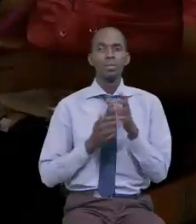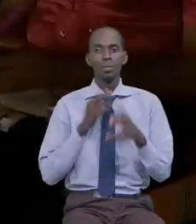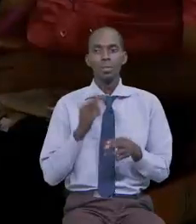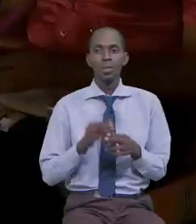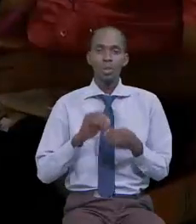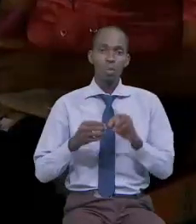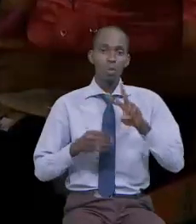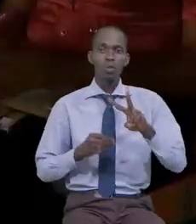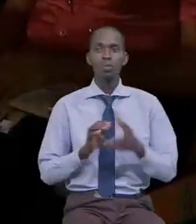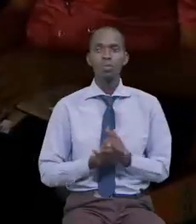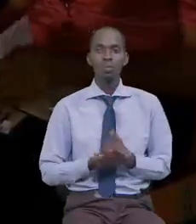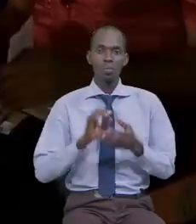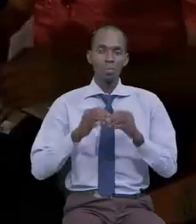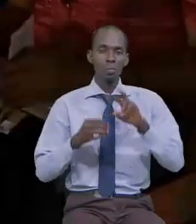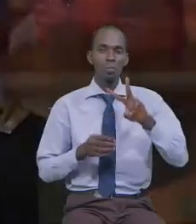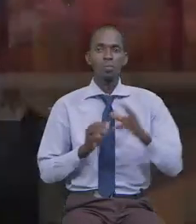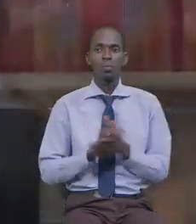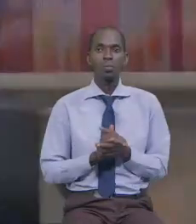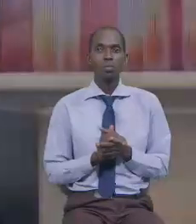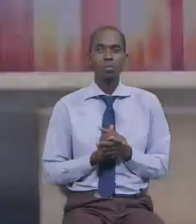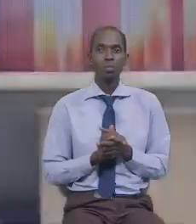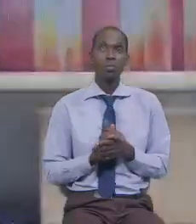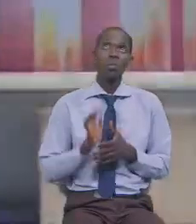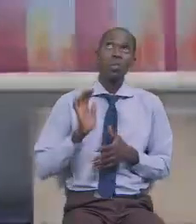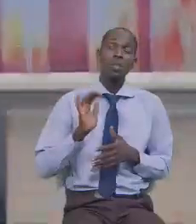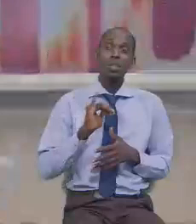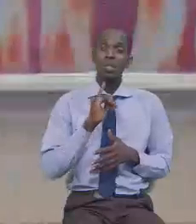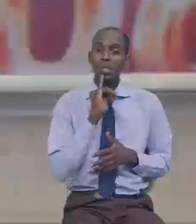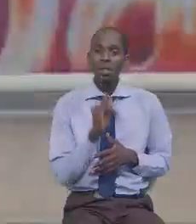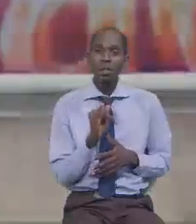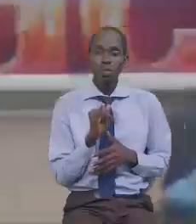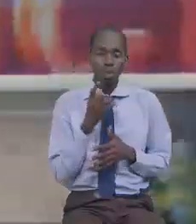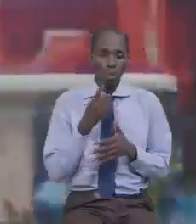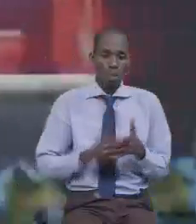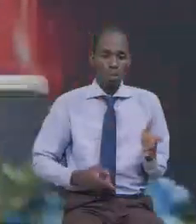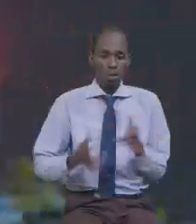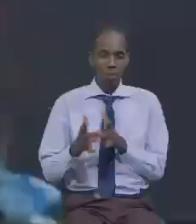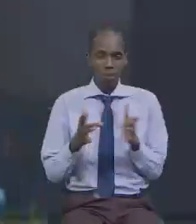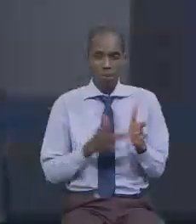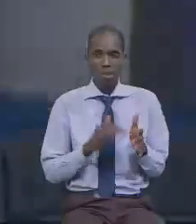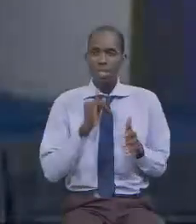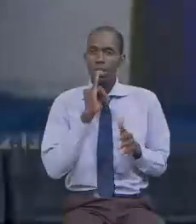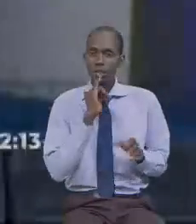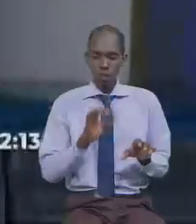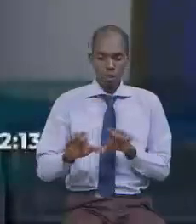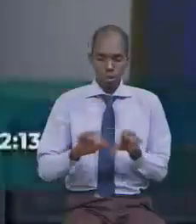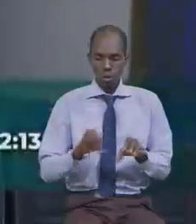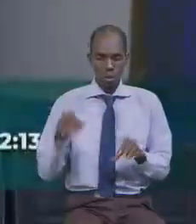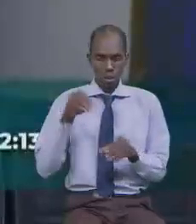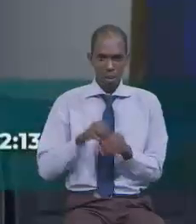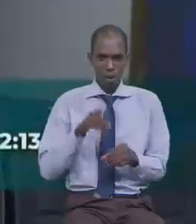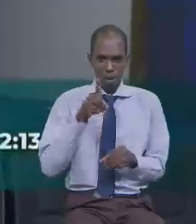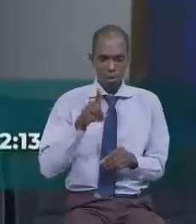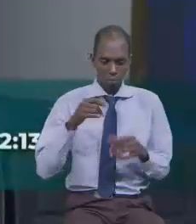there. Number two is what Jesus is doing in you